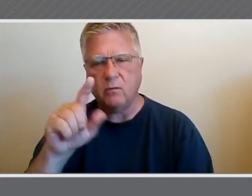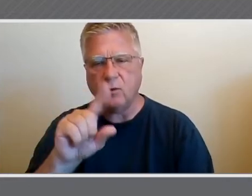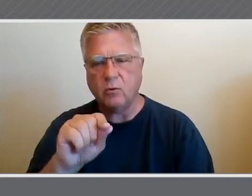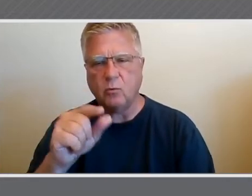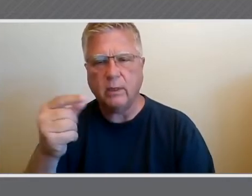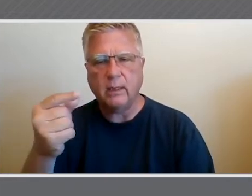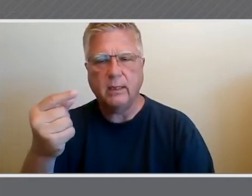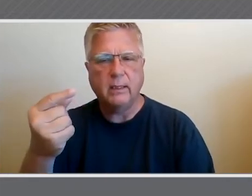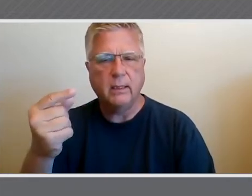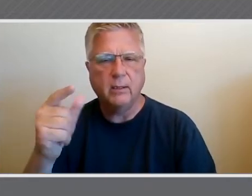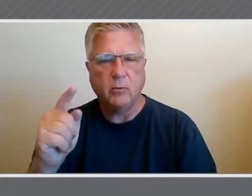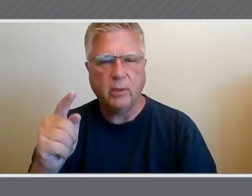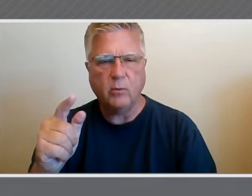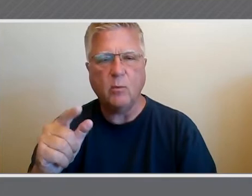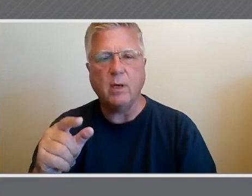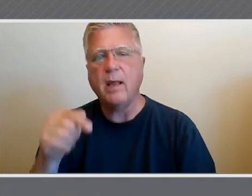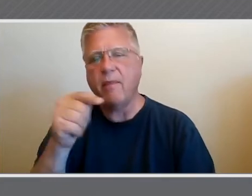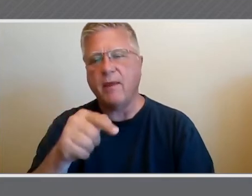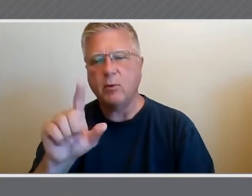2019.